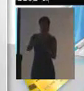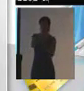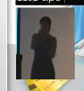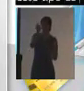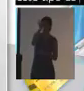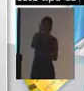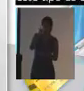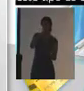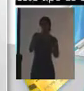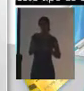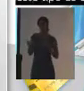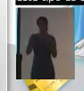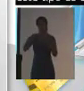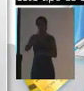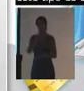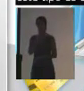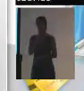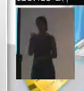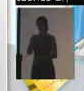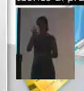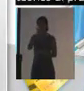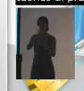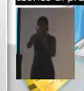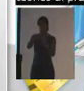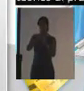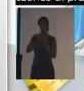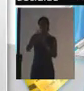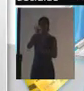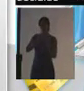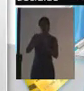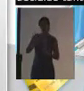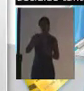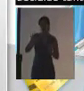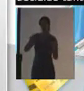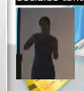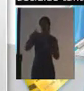of such a project is how to move from a theory to practice. Once we have decided everything,